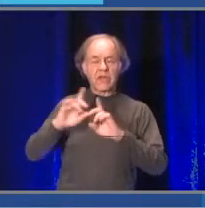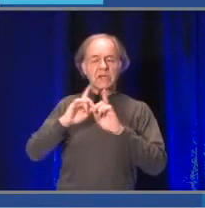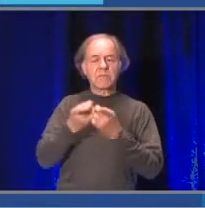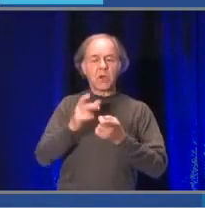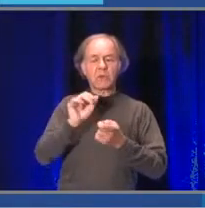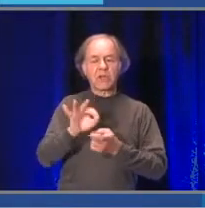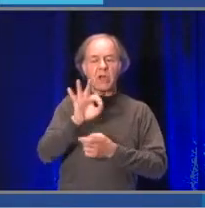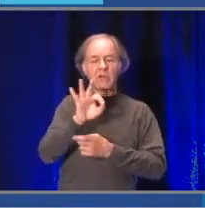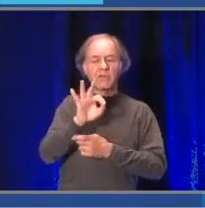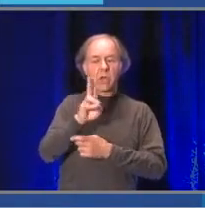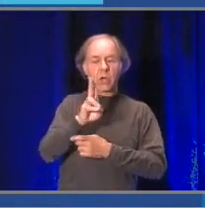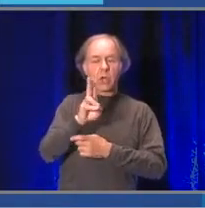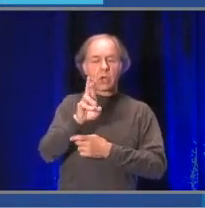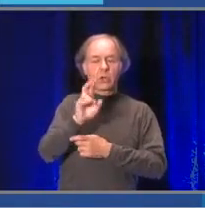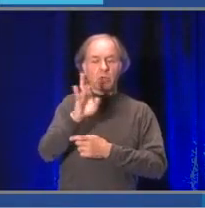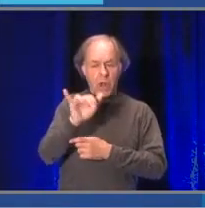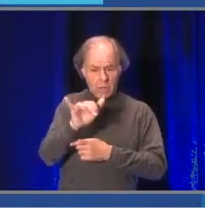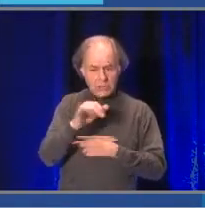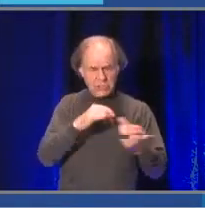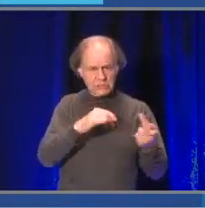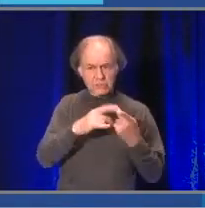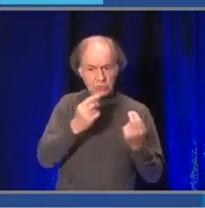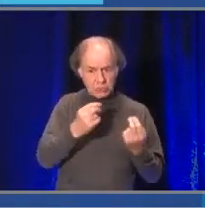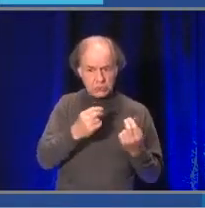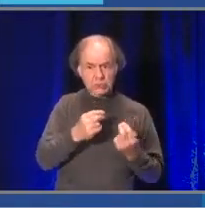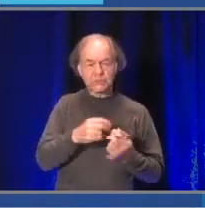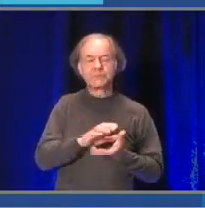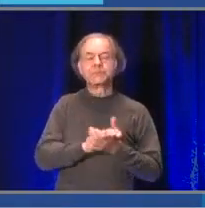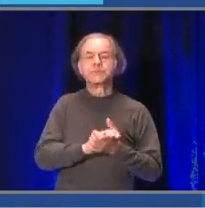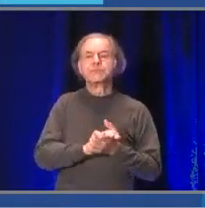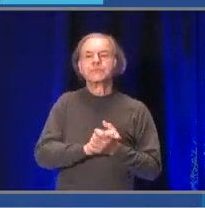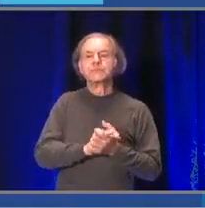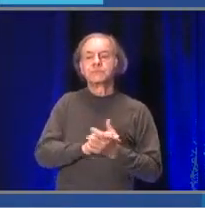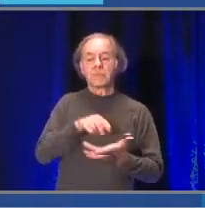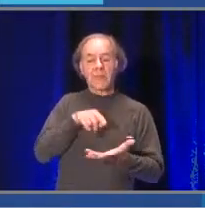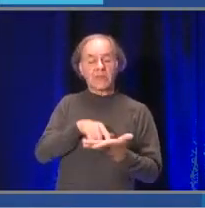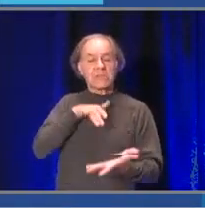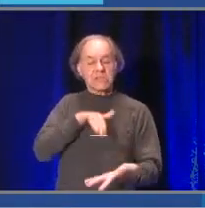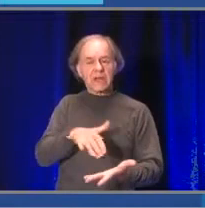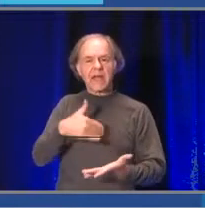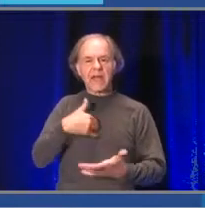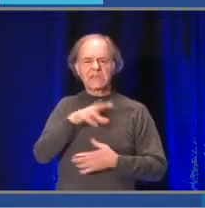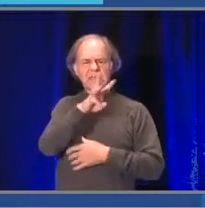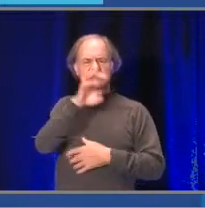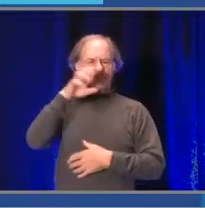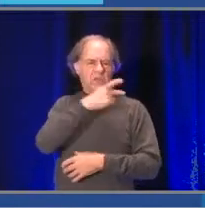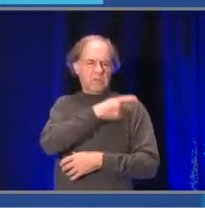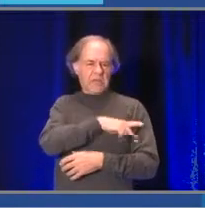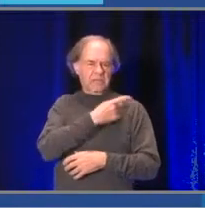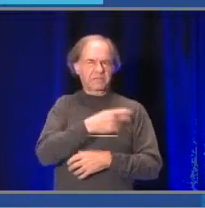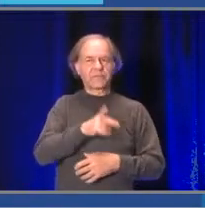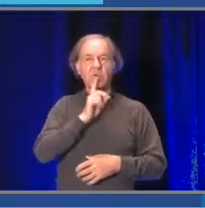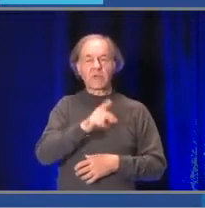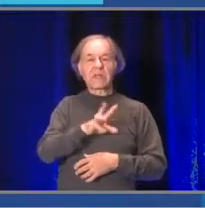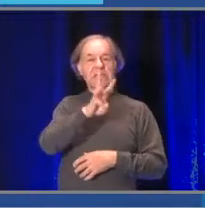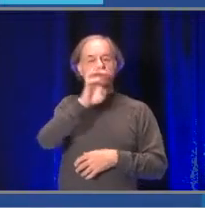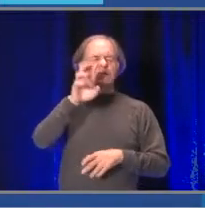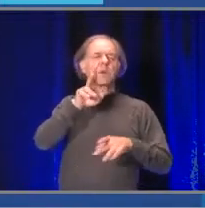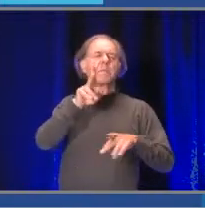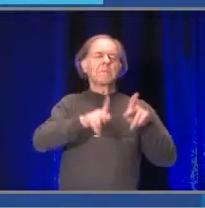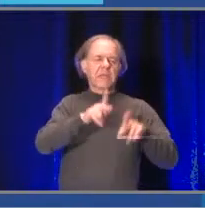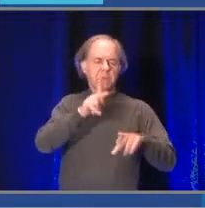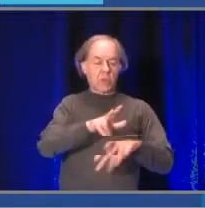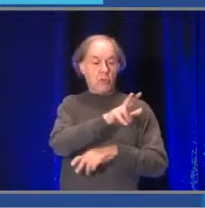Urology and Dr. Stifelman, Basralian, and Munver? This study includes 600 patients, or 600